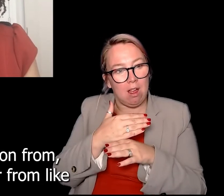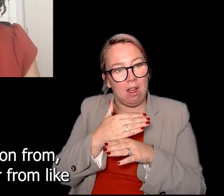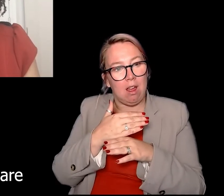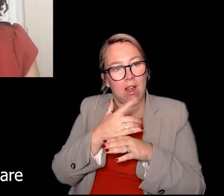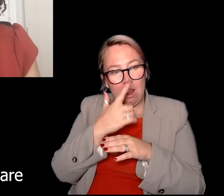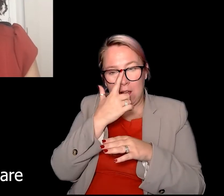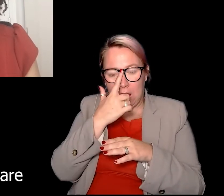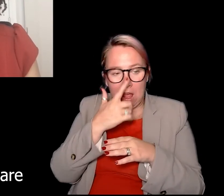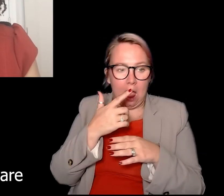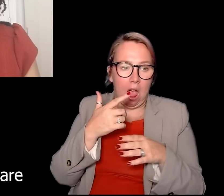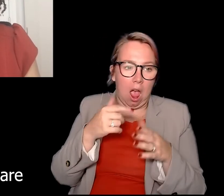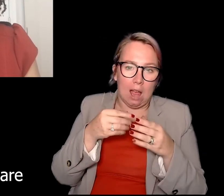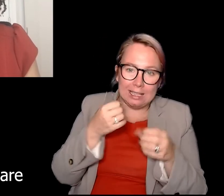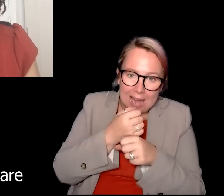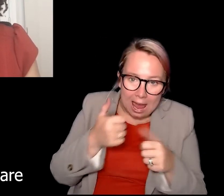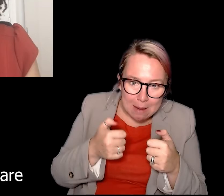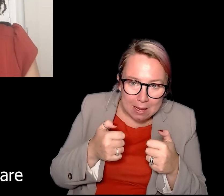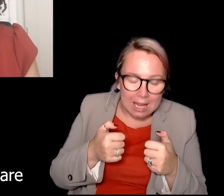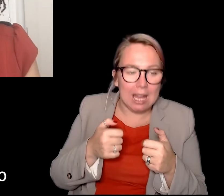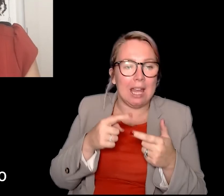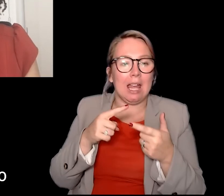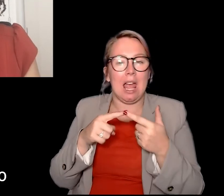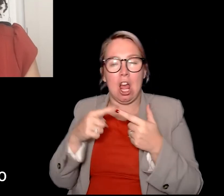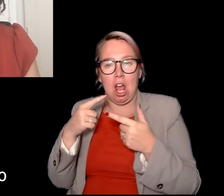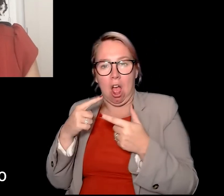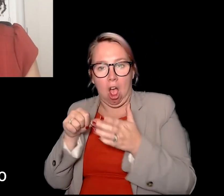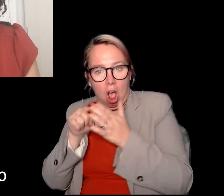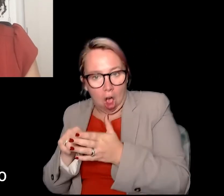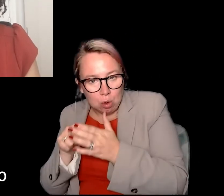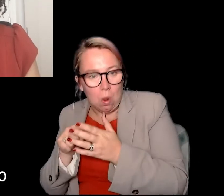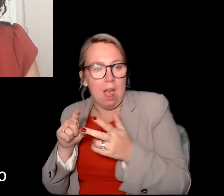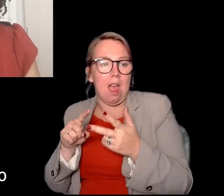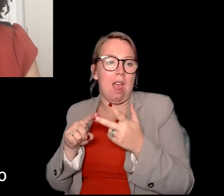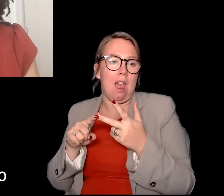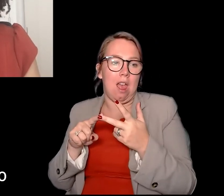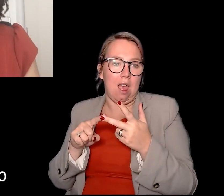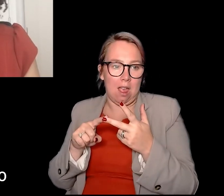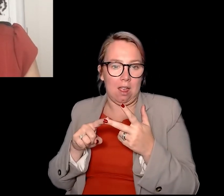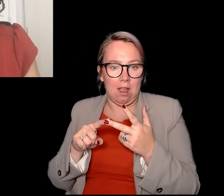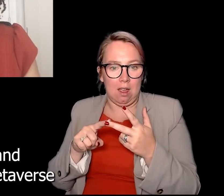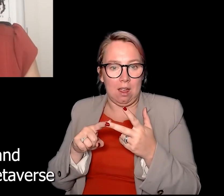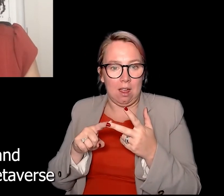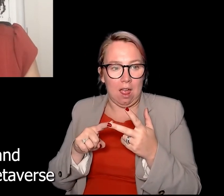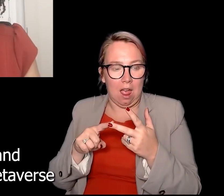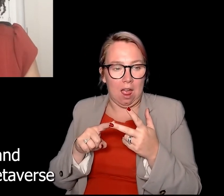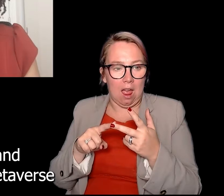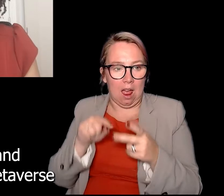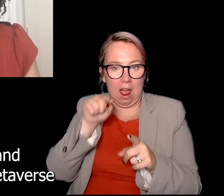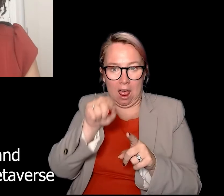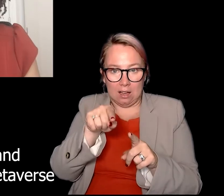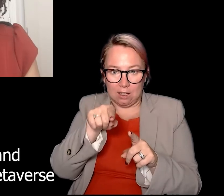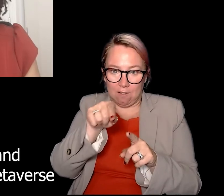your career from, like, I suppose, software primarily with a little bit of hardware. You know, game is kind of a nice intersection of the two to really, I